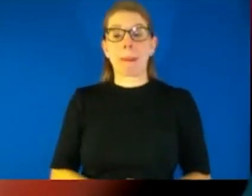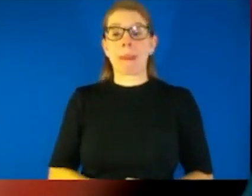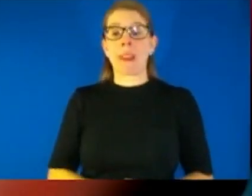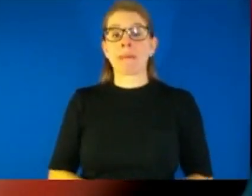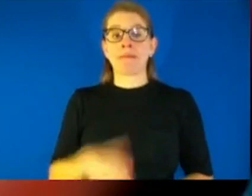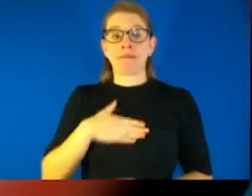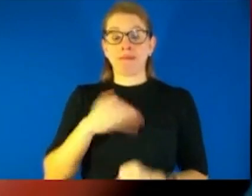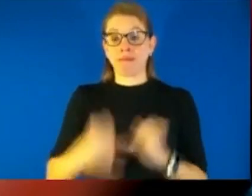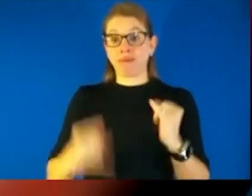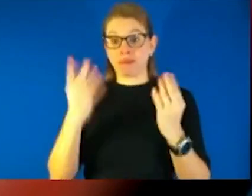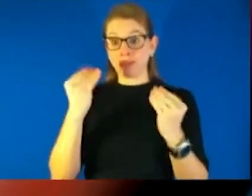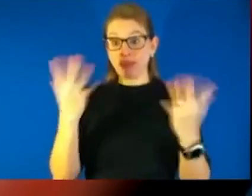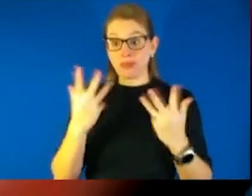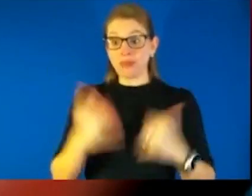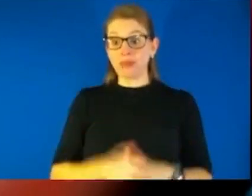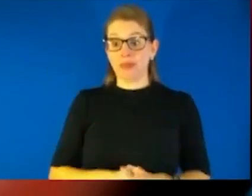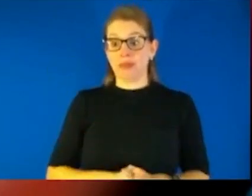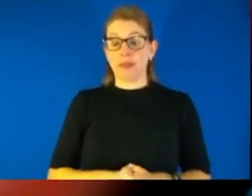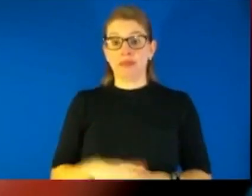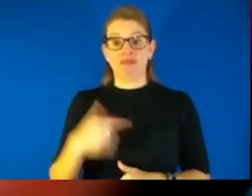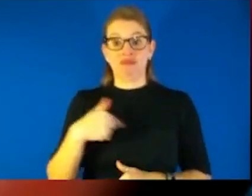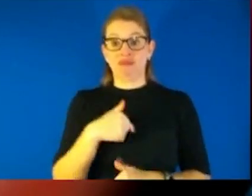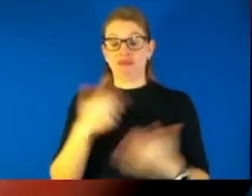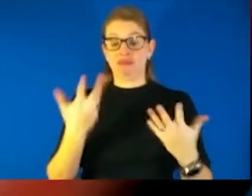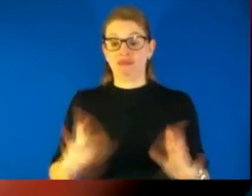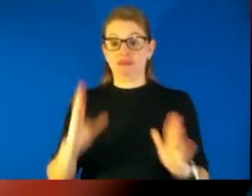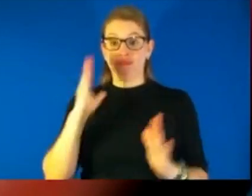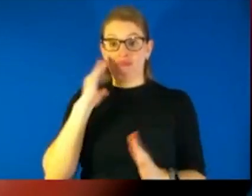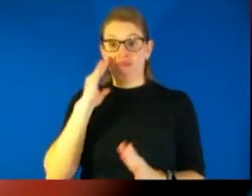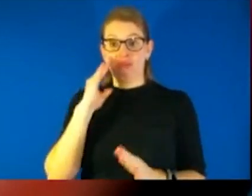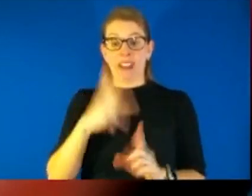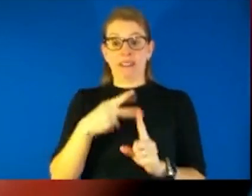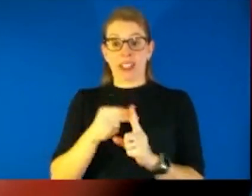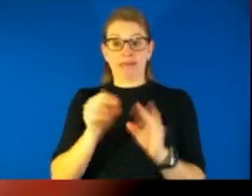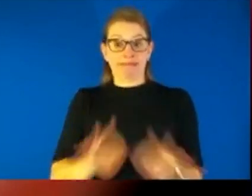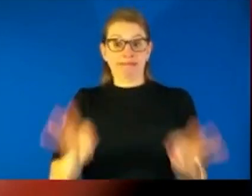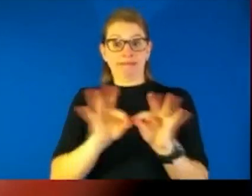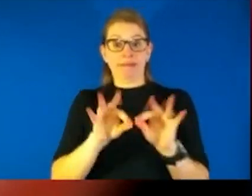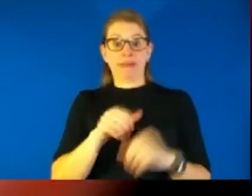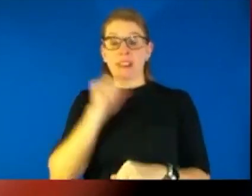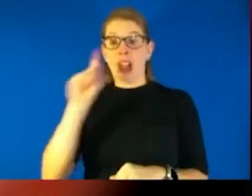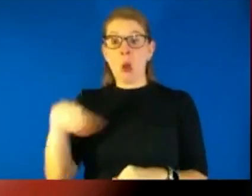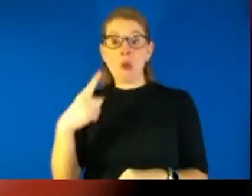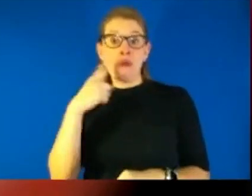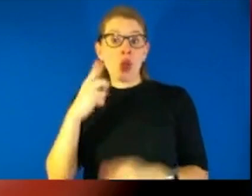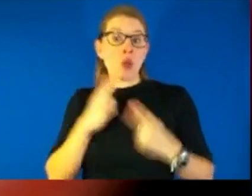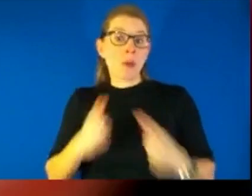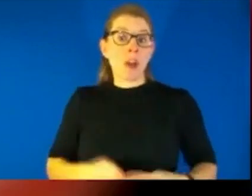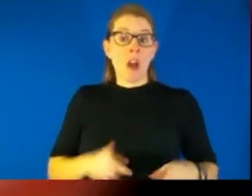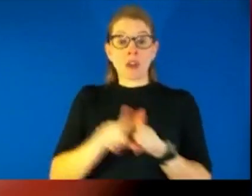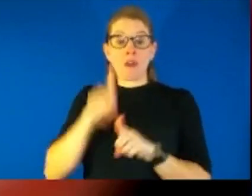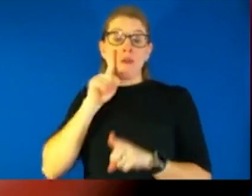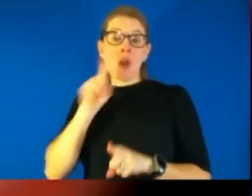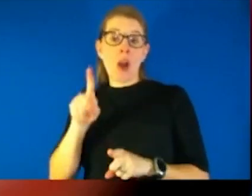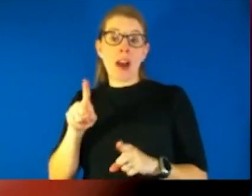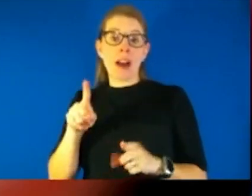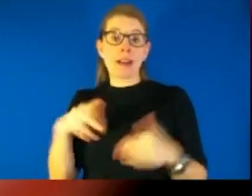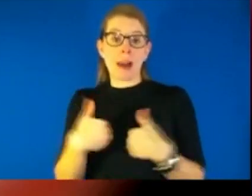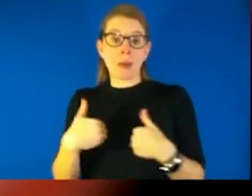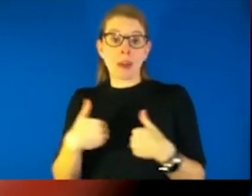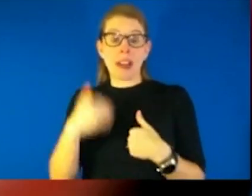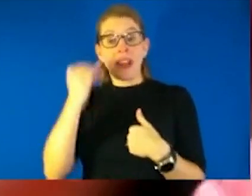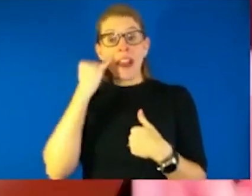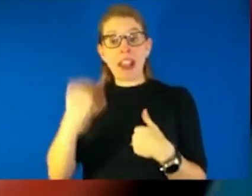My final thoughts is, and we all heard about it, vaccination is important, not only for humans, but also for animals. If you take your